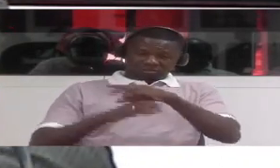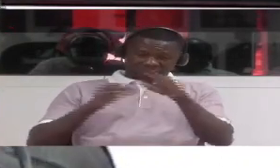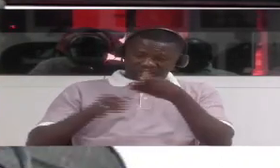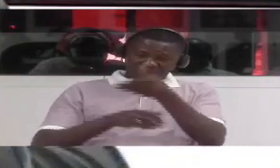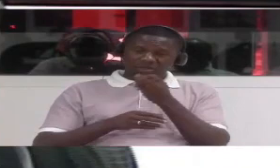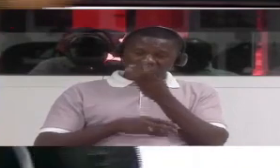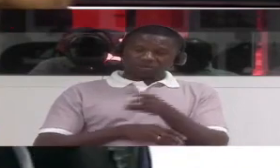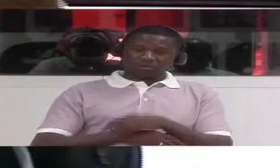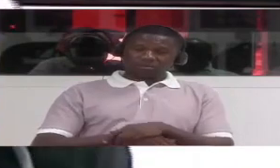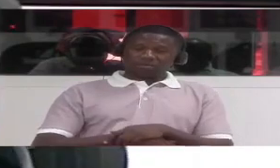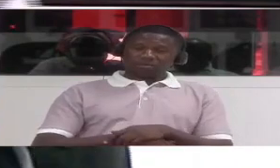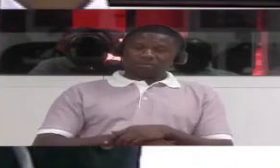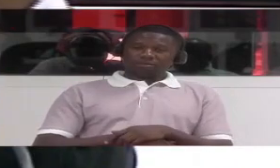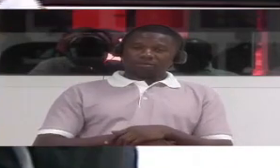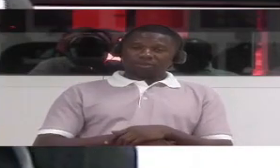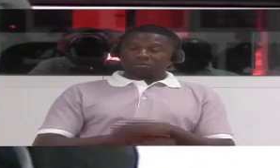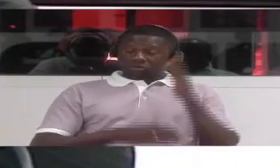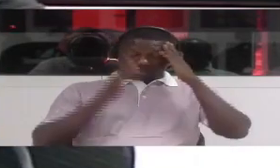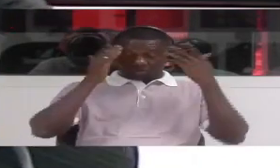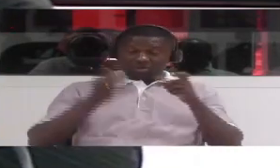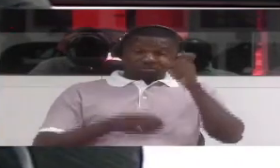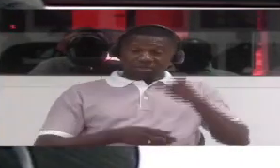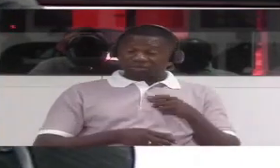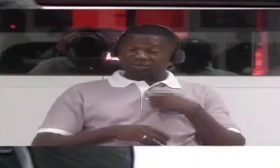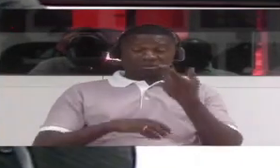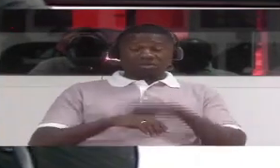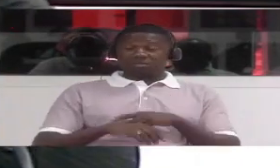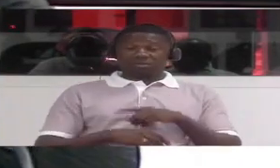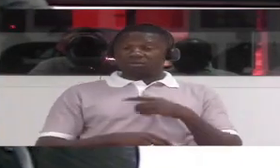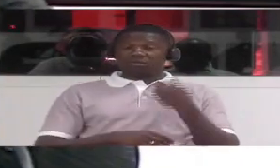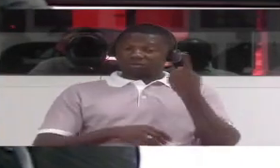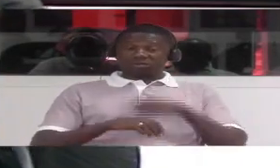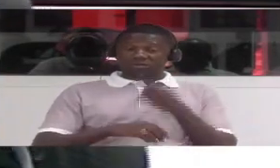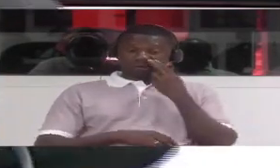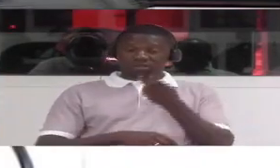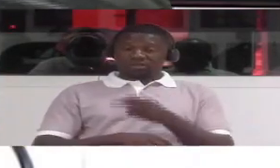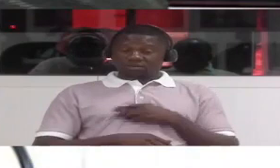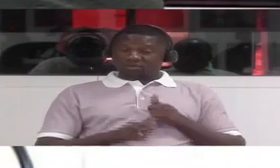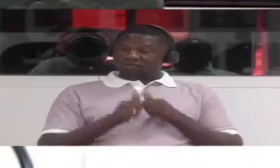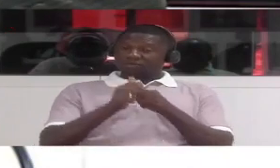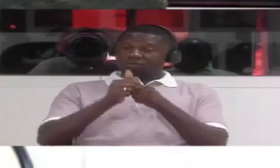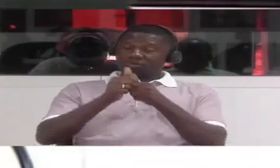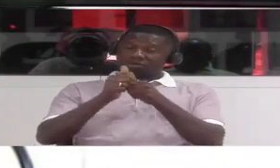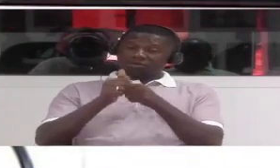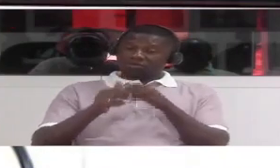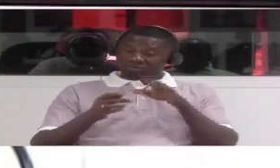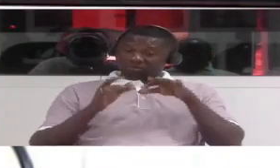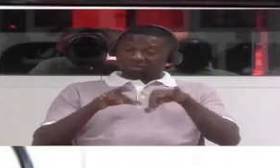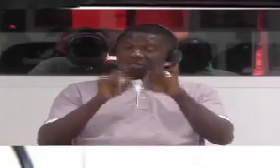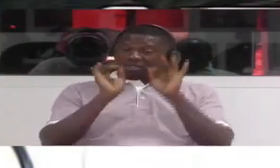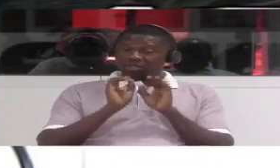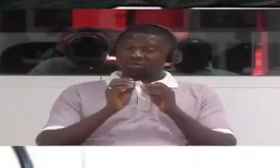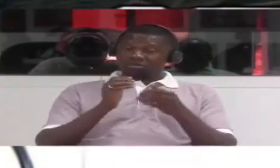know the person from Adam. I had never seen the person. And I followed him. Then I was taken behind a